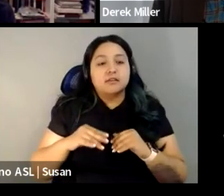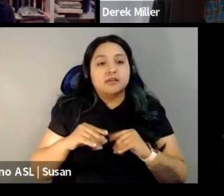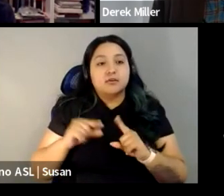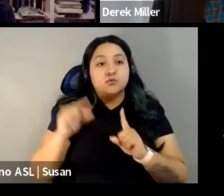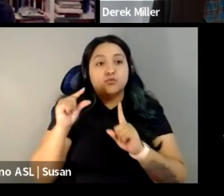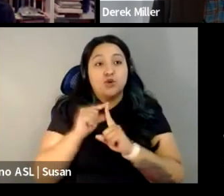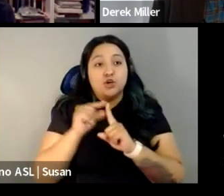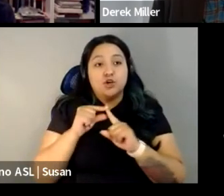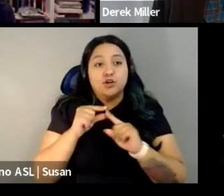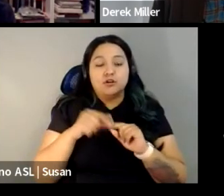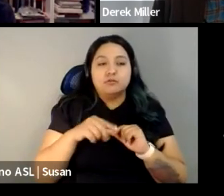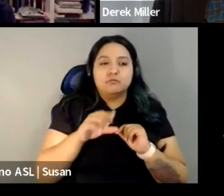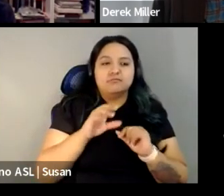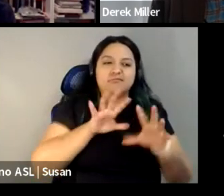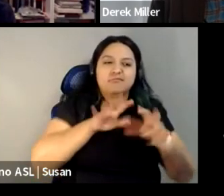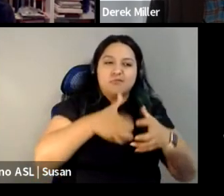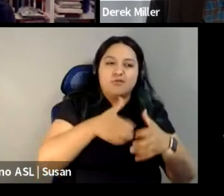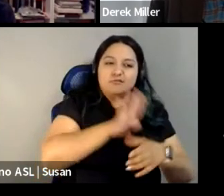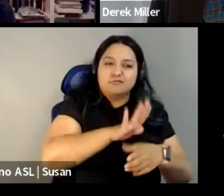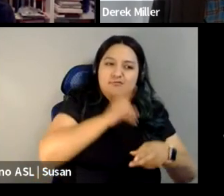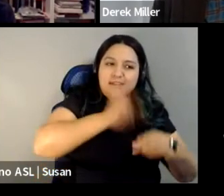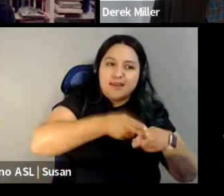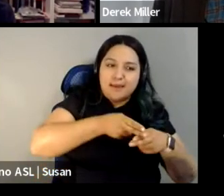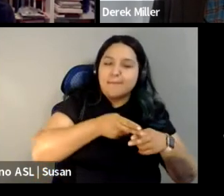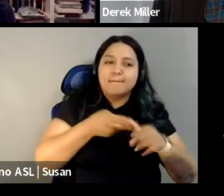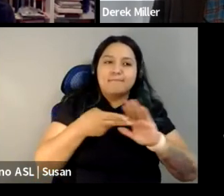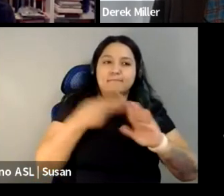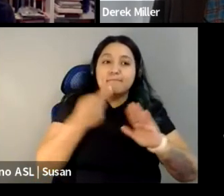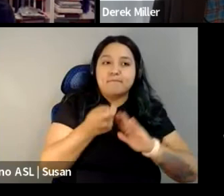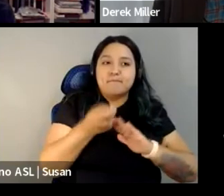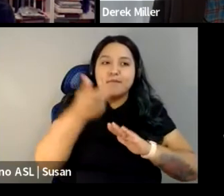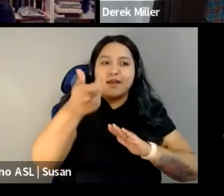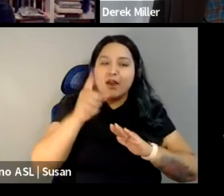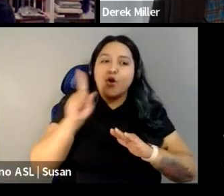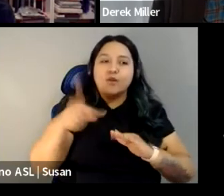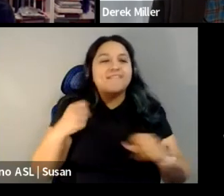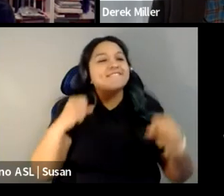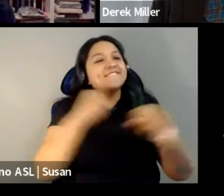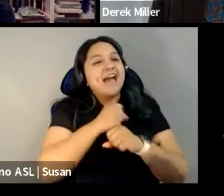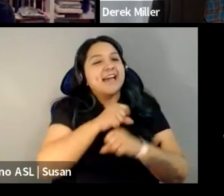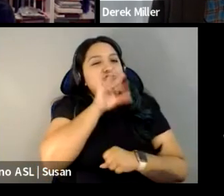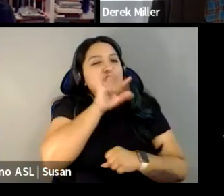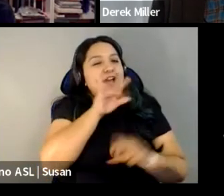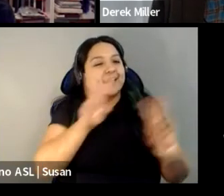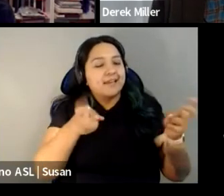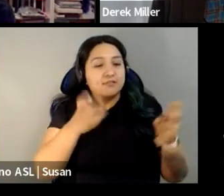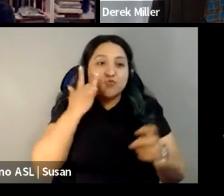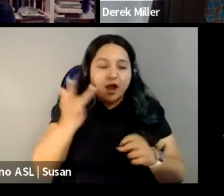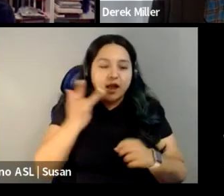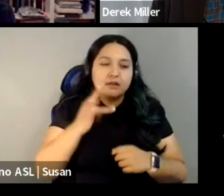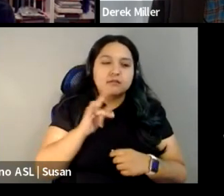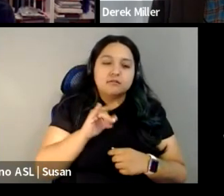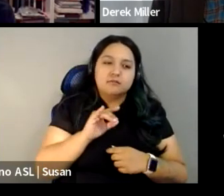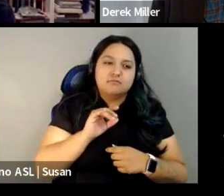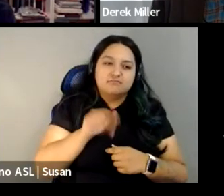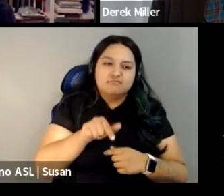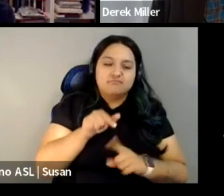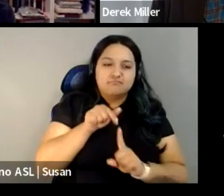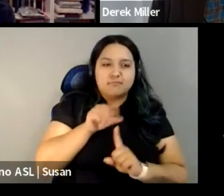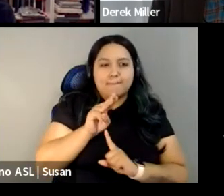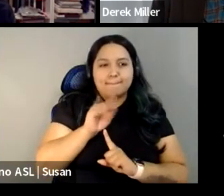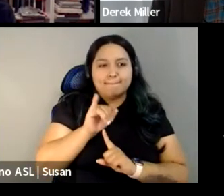dragon. And because of course, this offers evidence of Middleton's own position and his inability to,